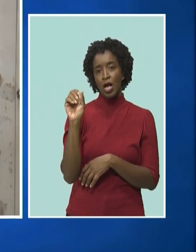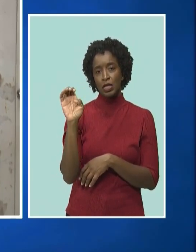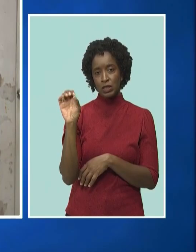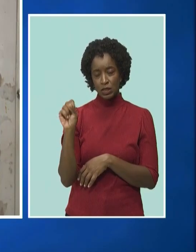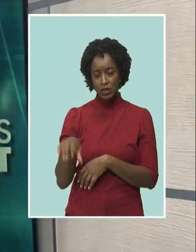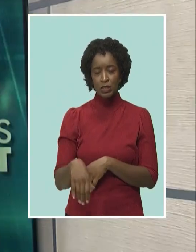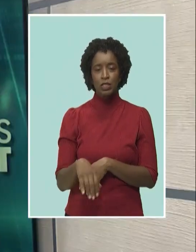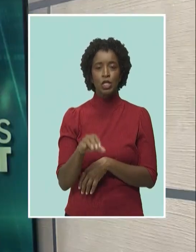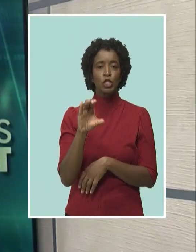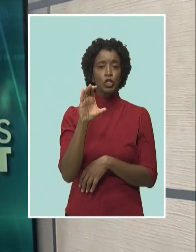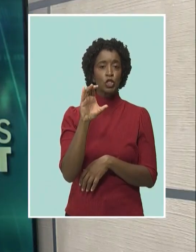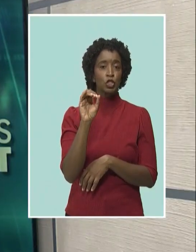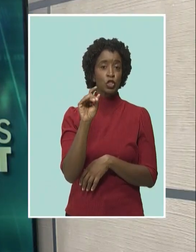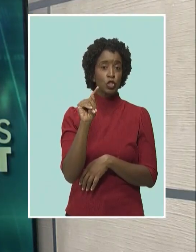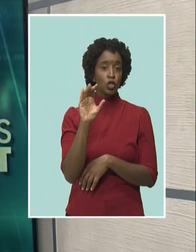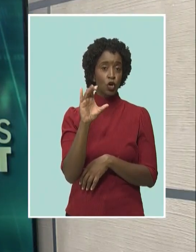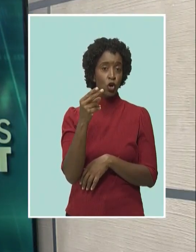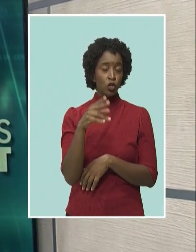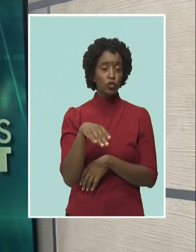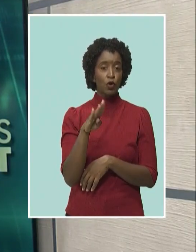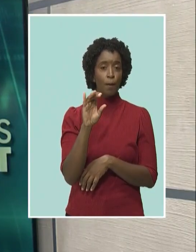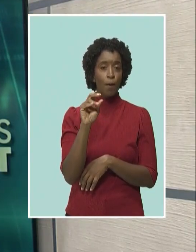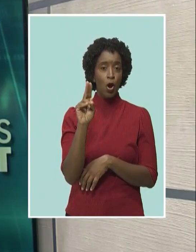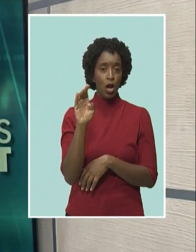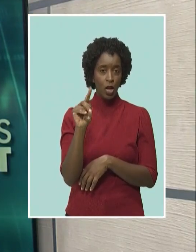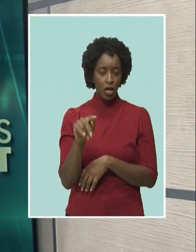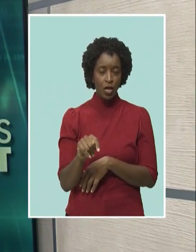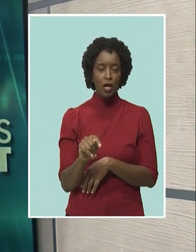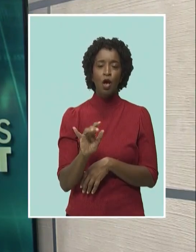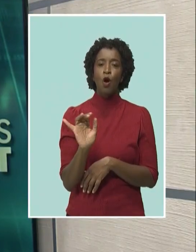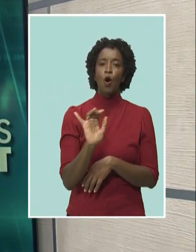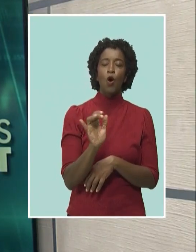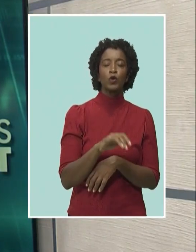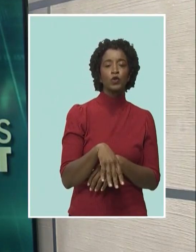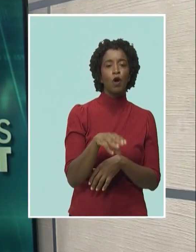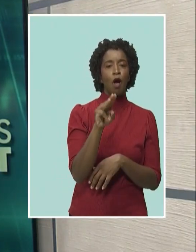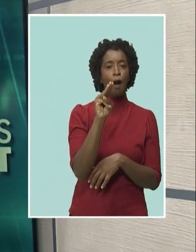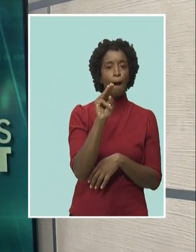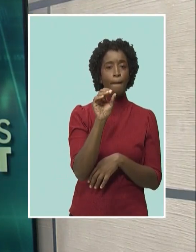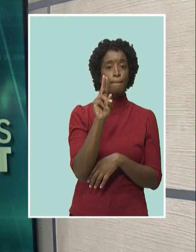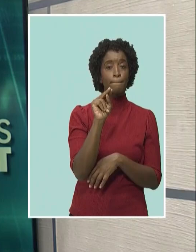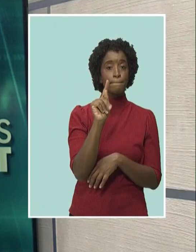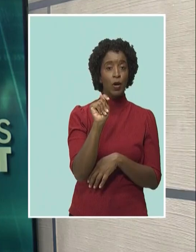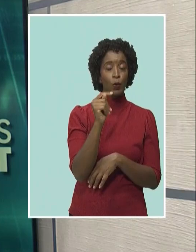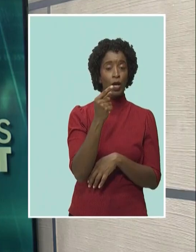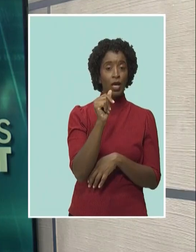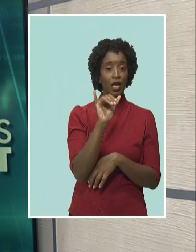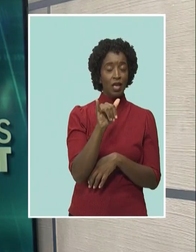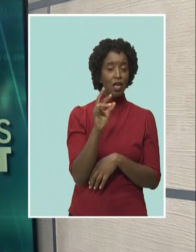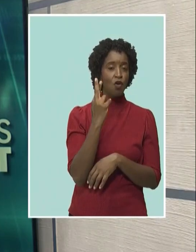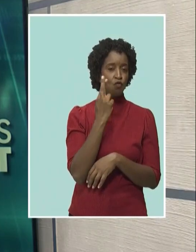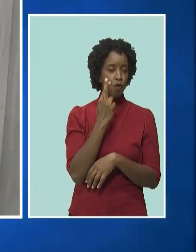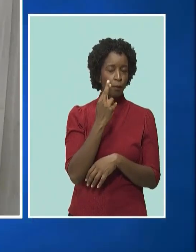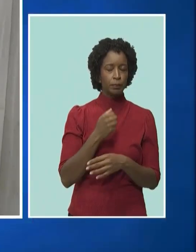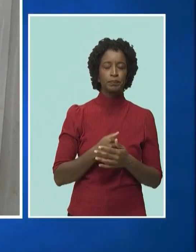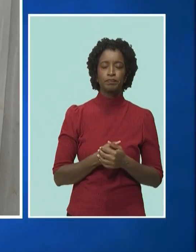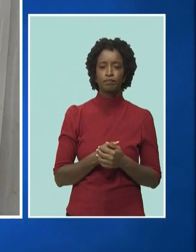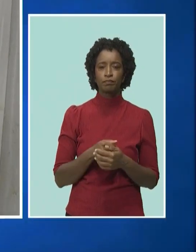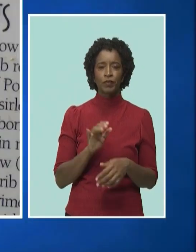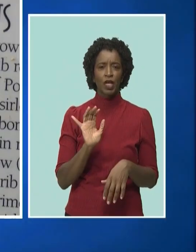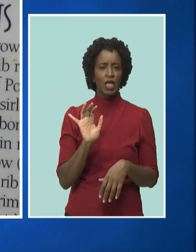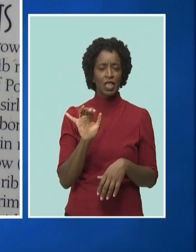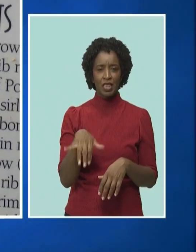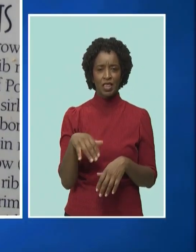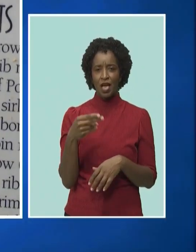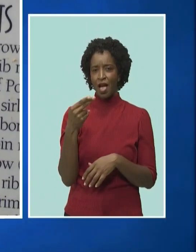ham. Ooh. The award-winning chef told the Business Report the hams initiative was to satisfy the non-pork